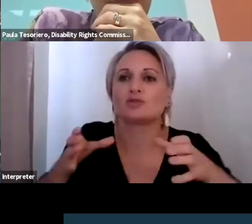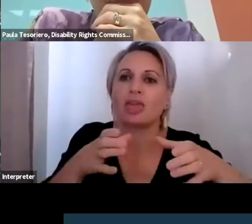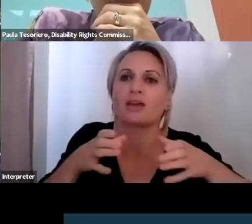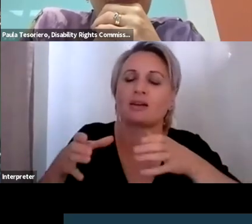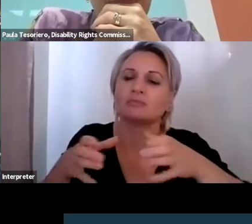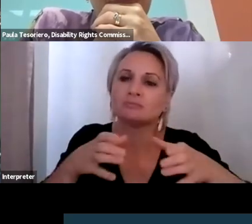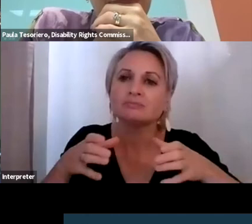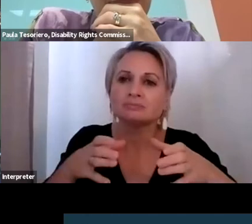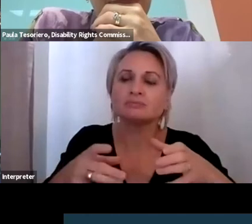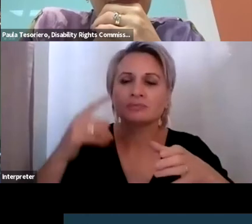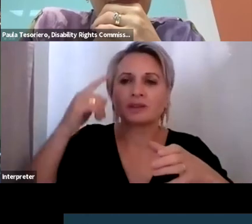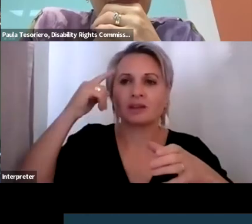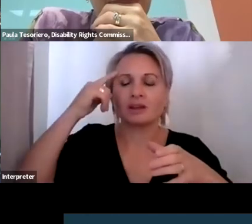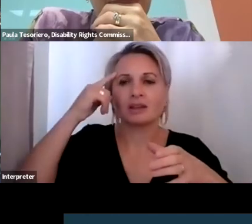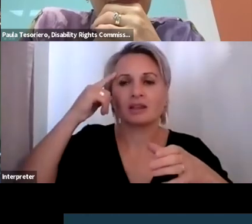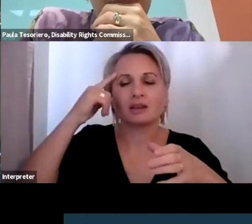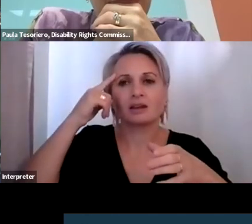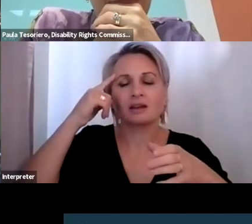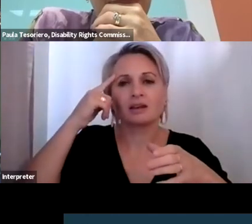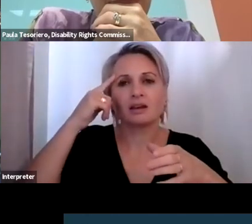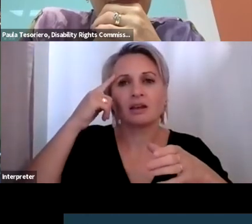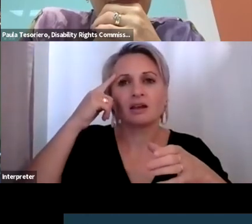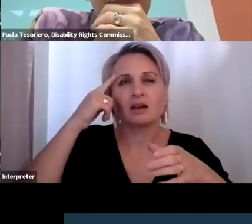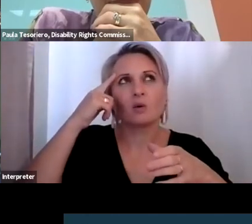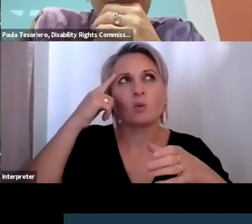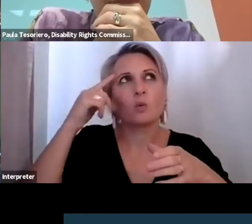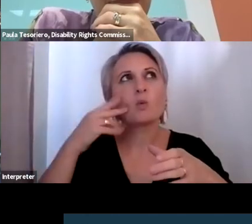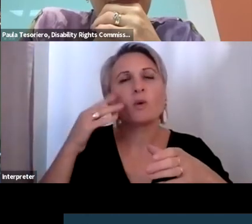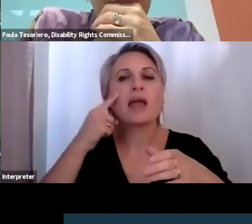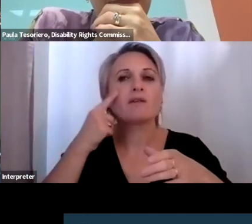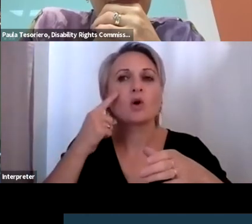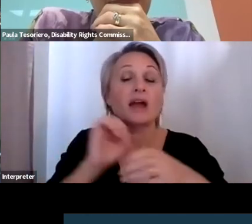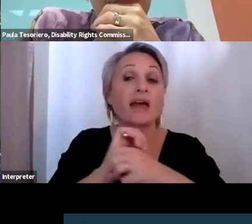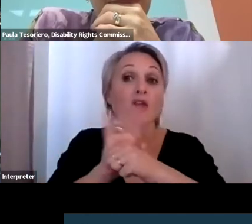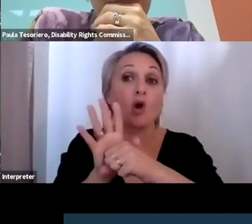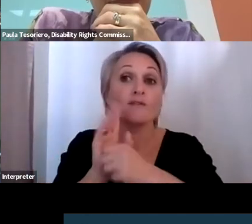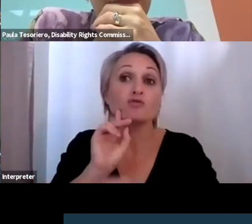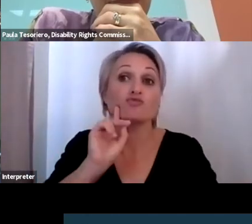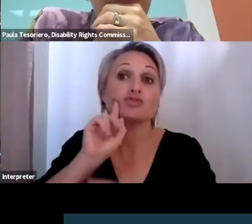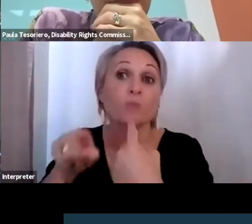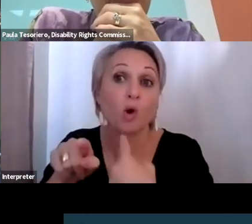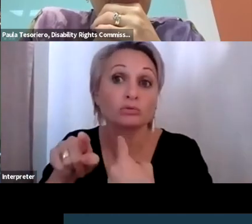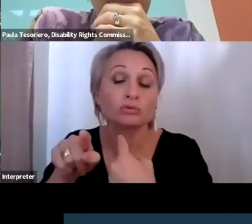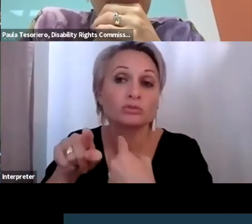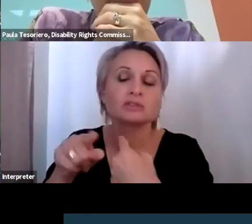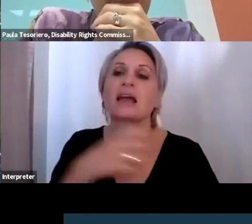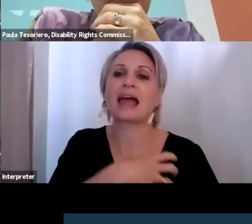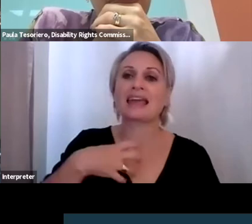well. So the COVID response did bring together a number of government